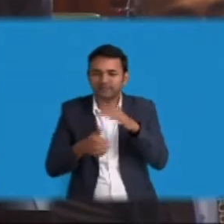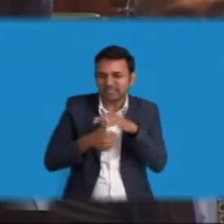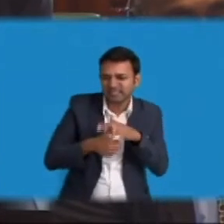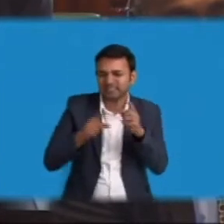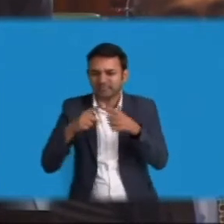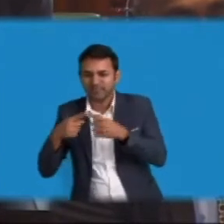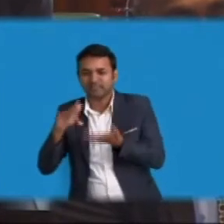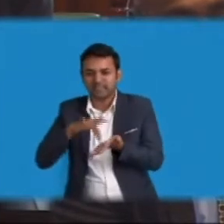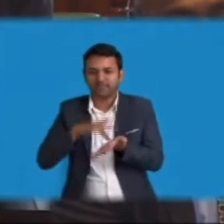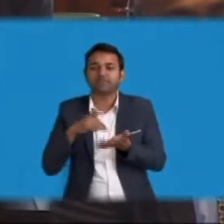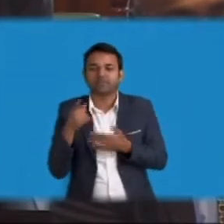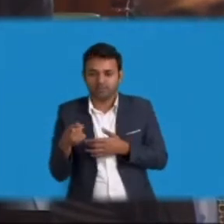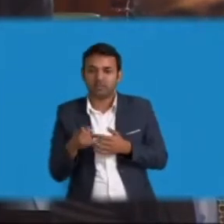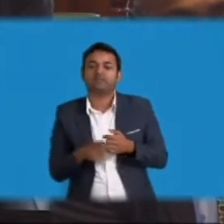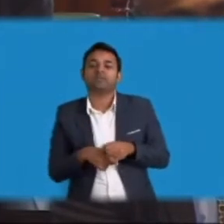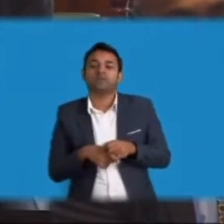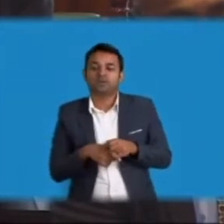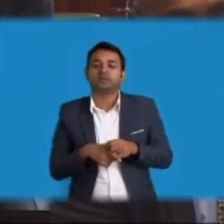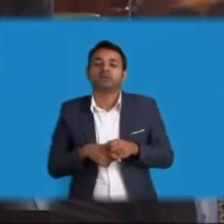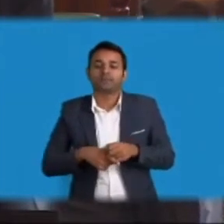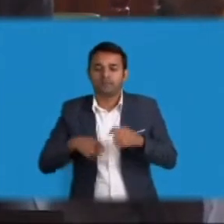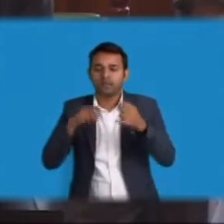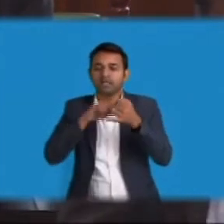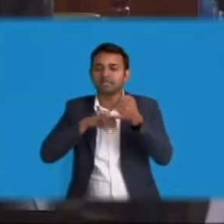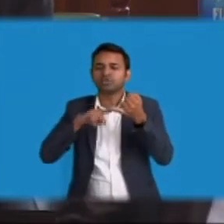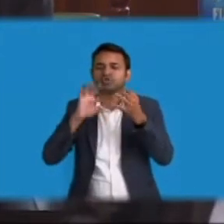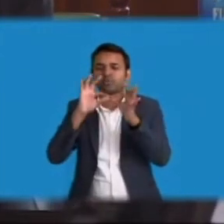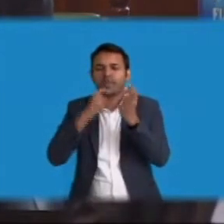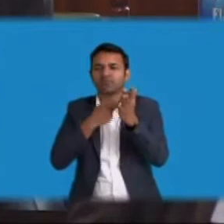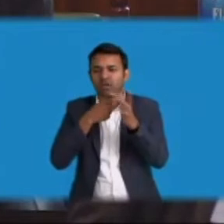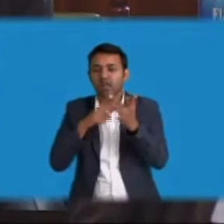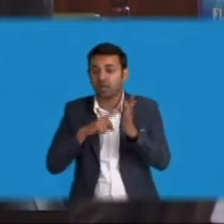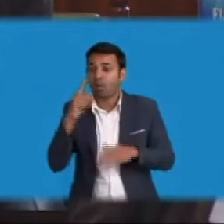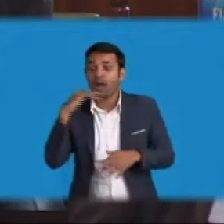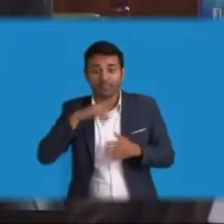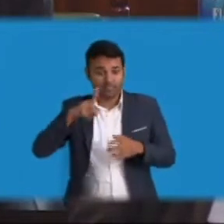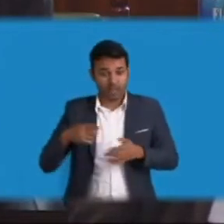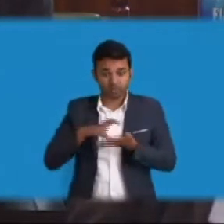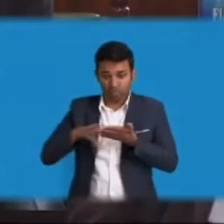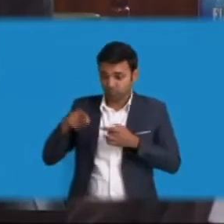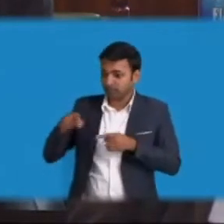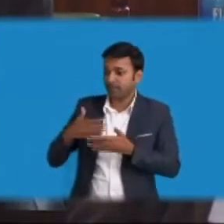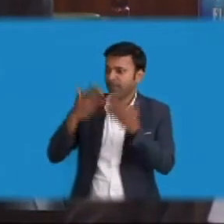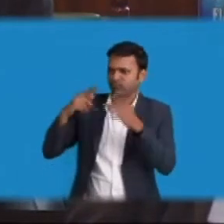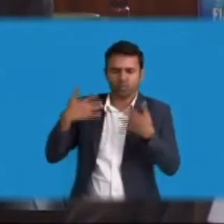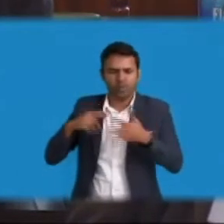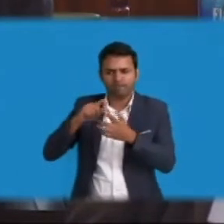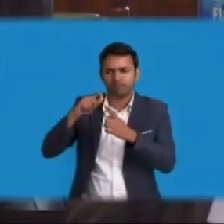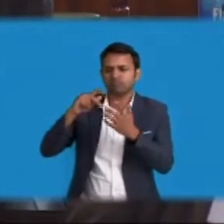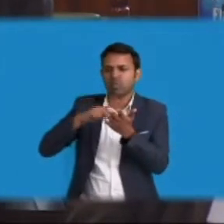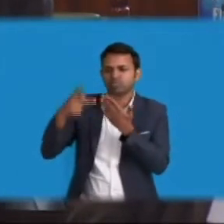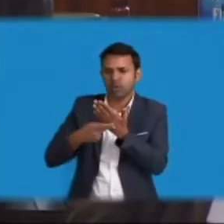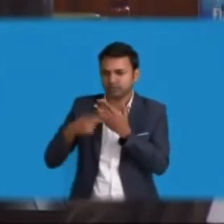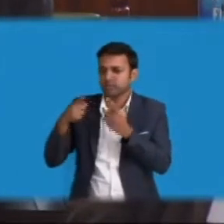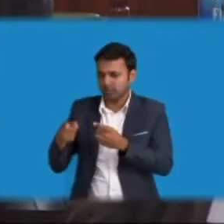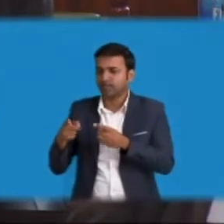Subrel Park upgrade at a cost of $100,000. A major project for Lambasa is the long overdue relocation of